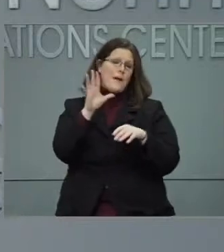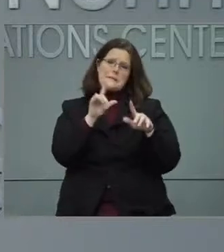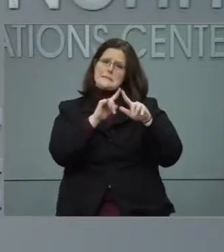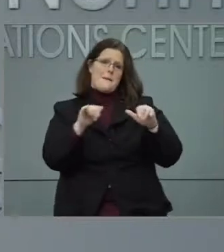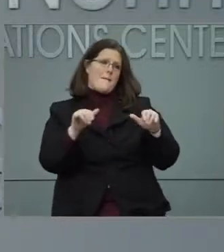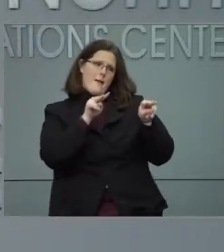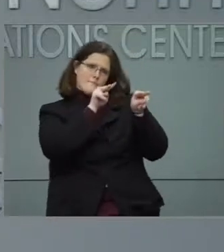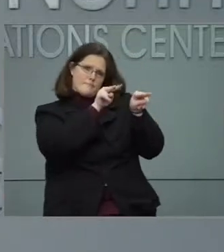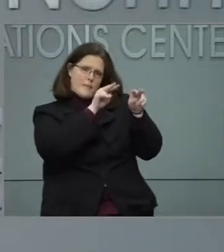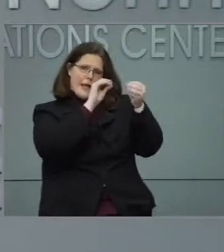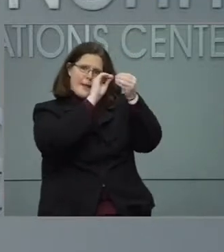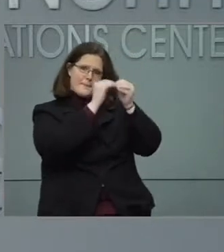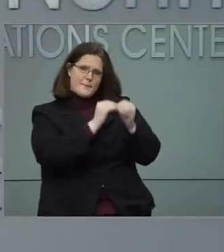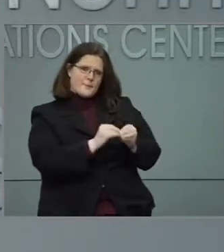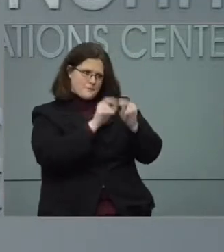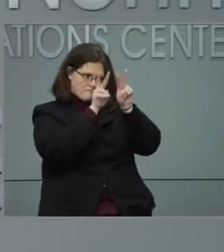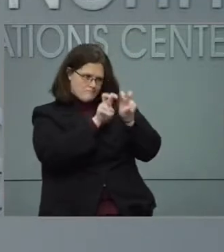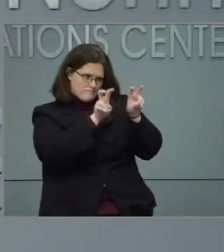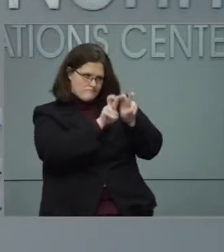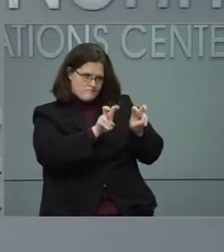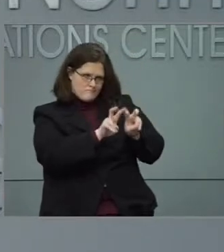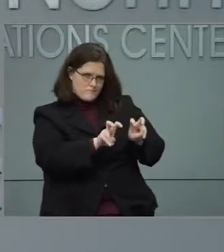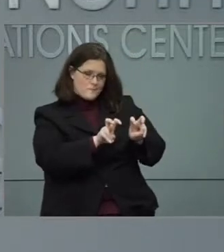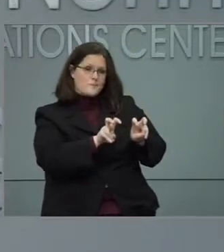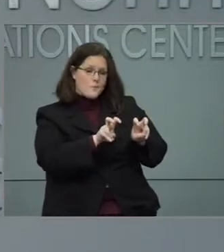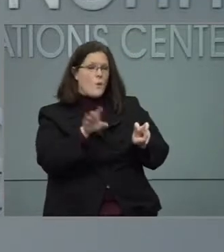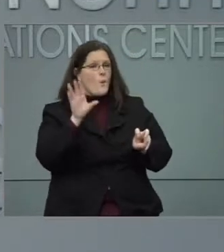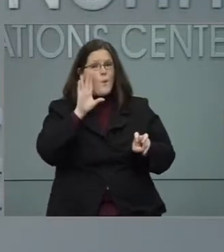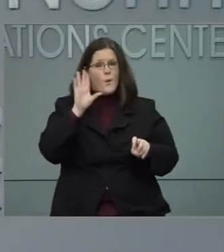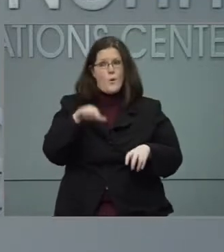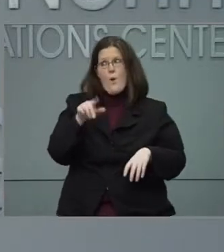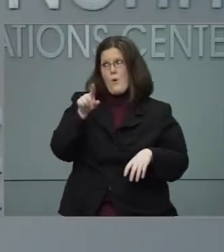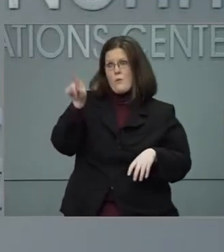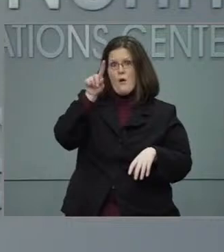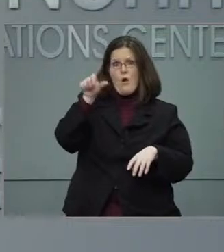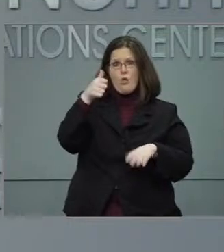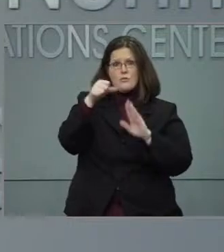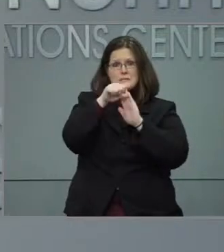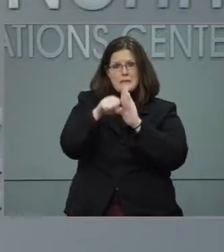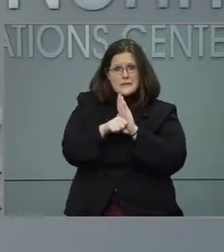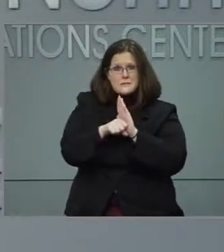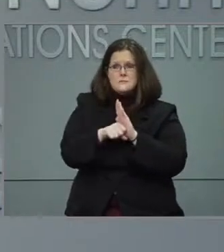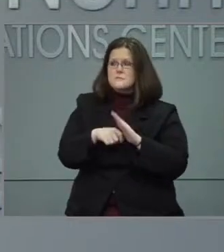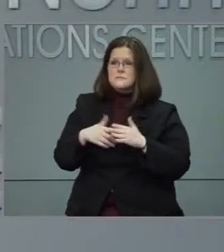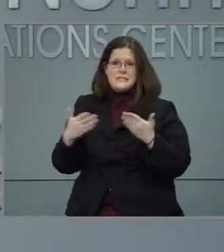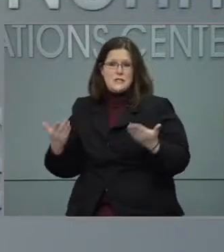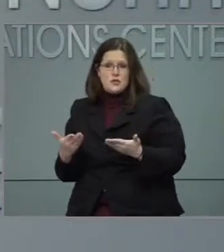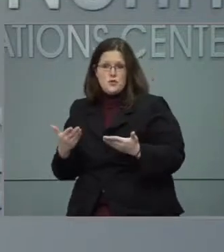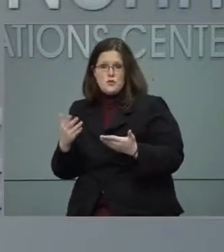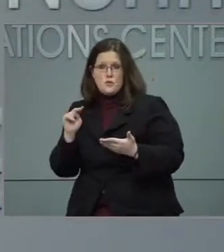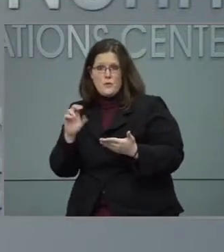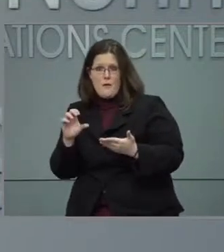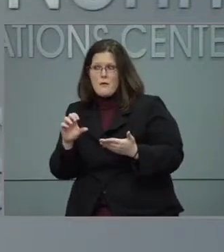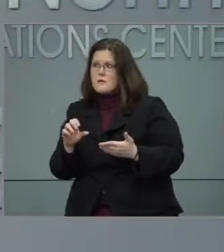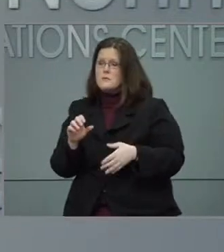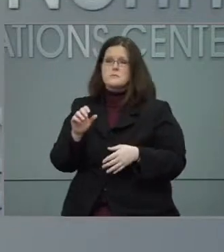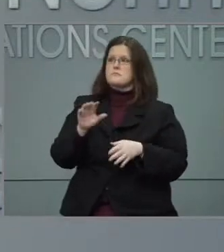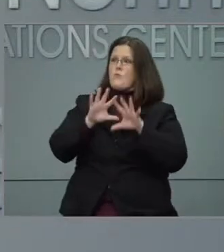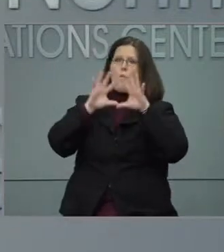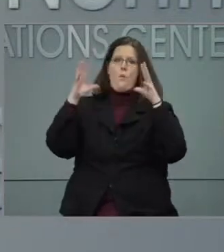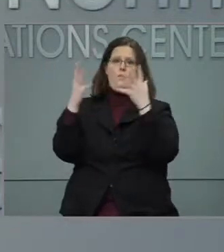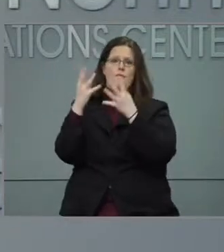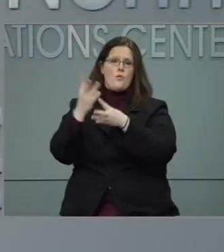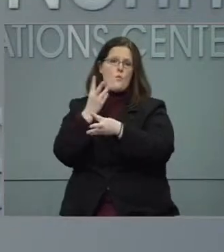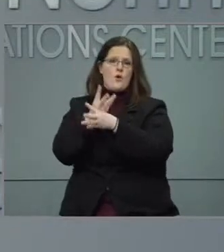we know that in other states, here at home and across the world, that